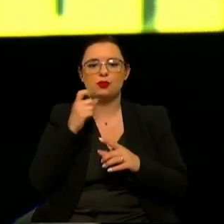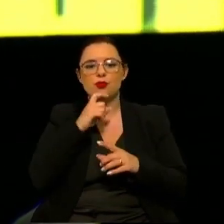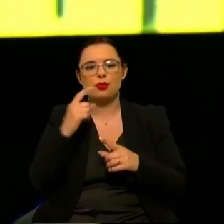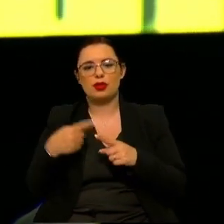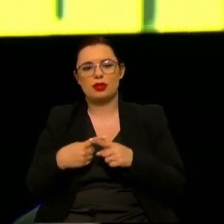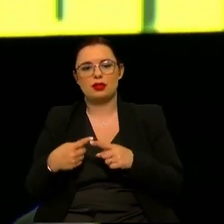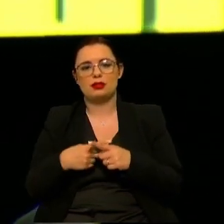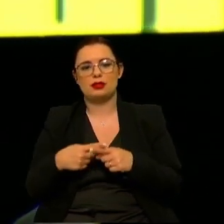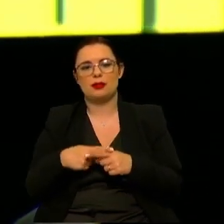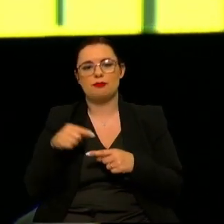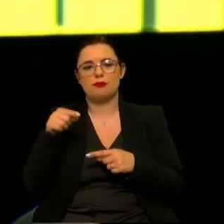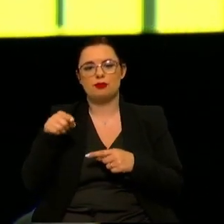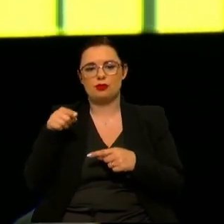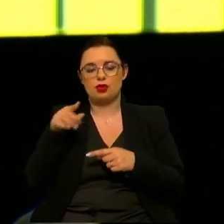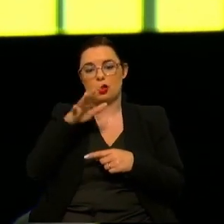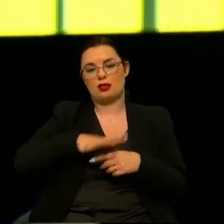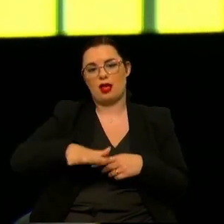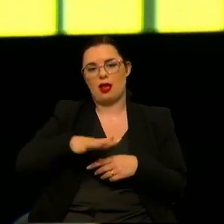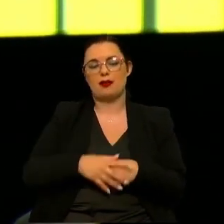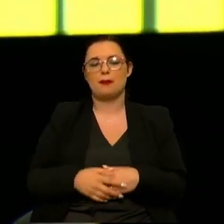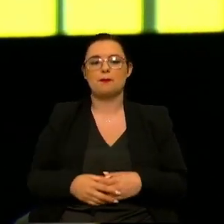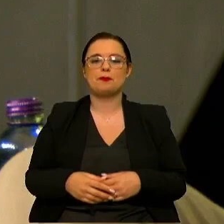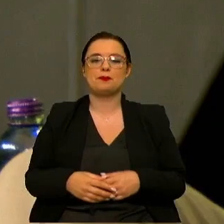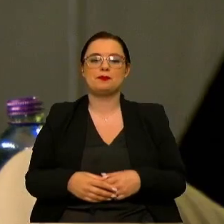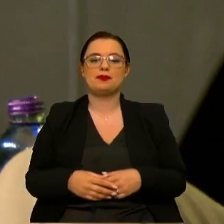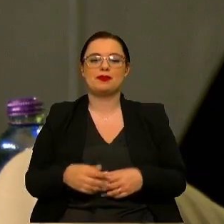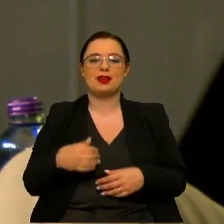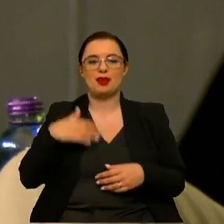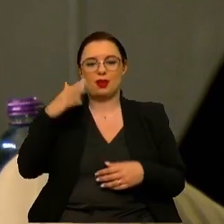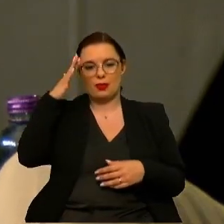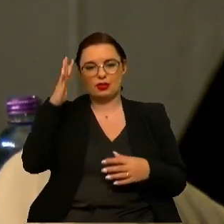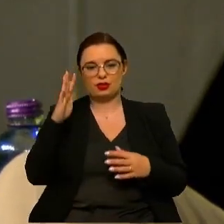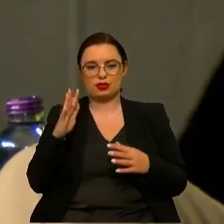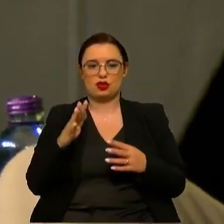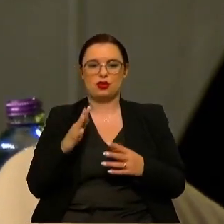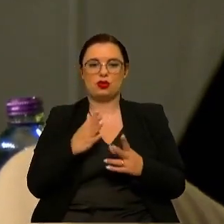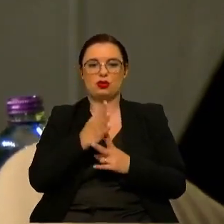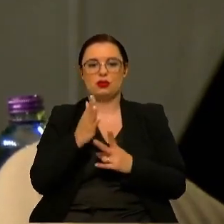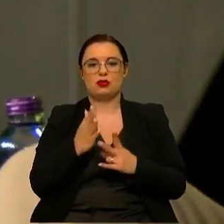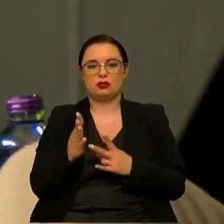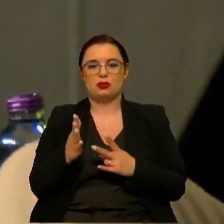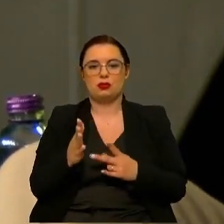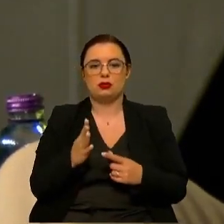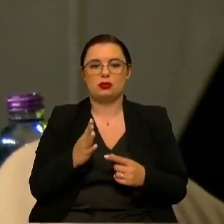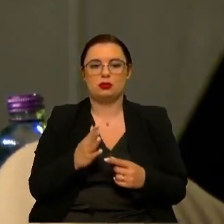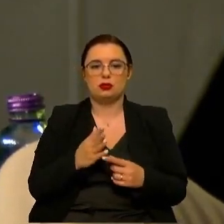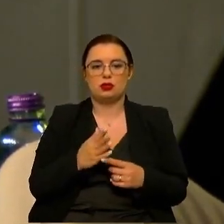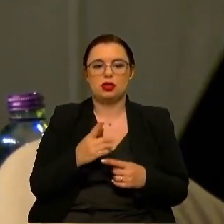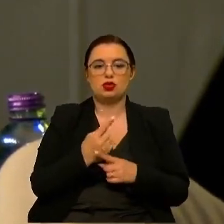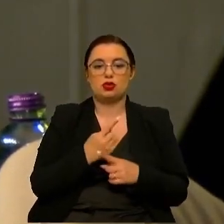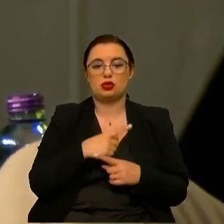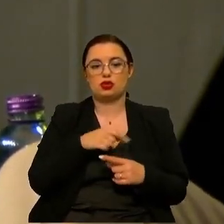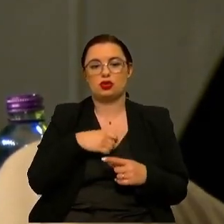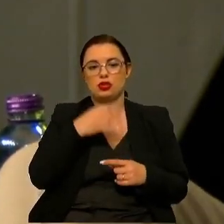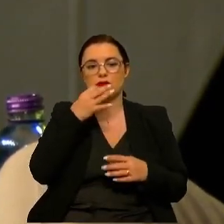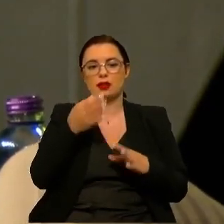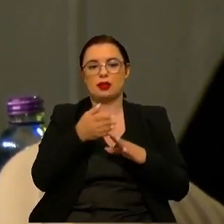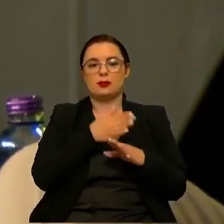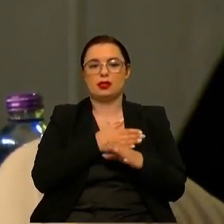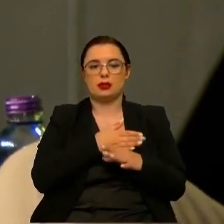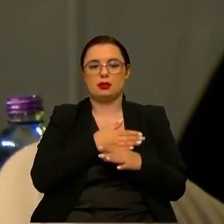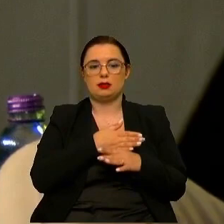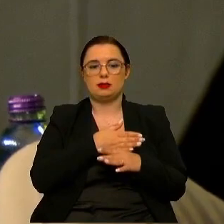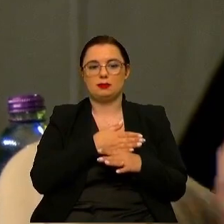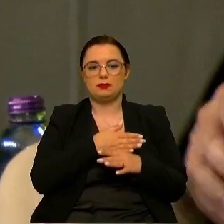interesting to talk about for a younger target? Well, there's the part that